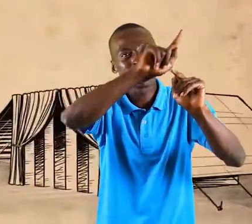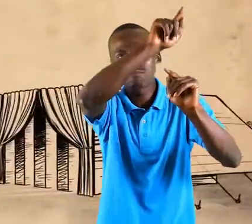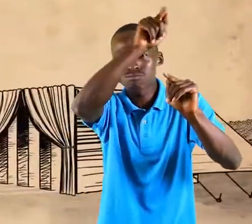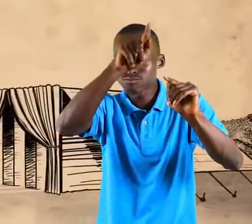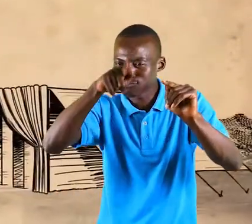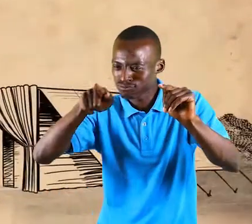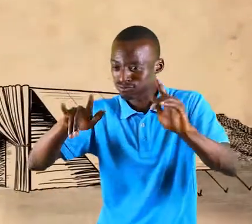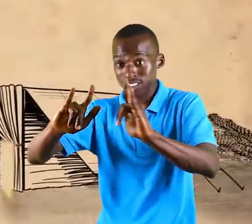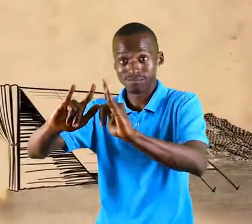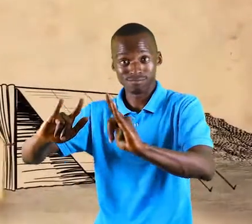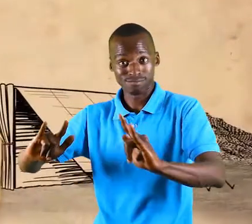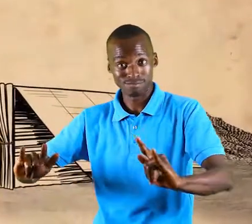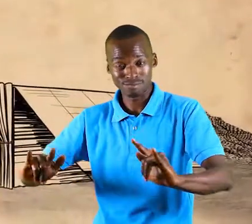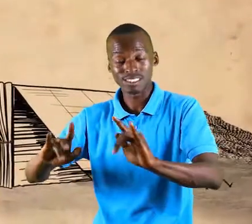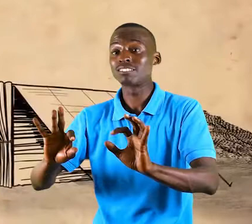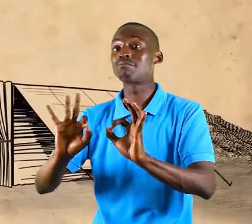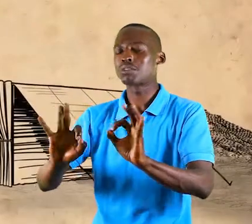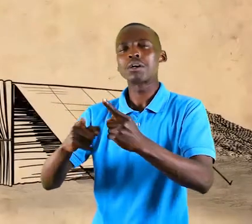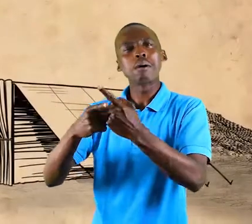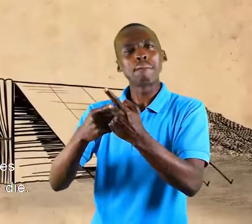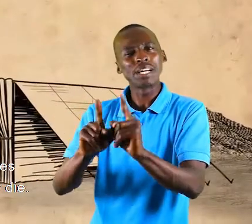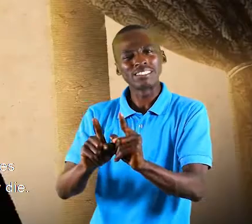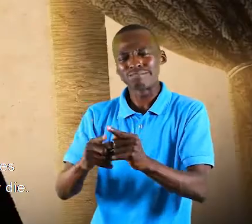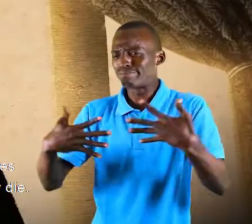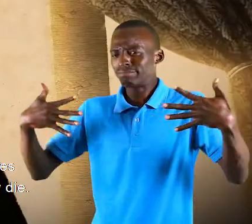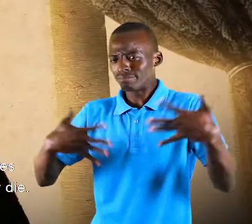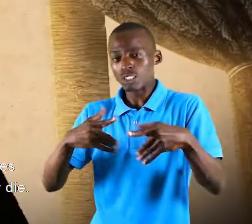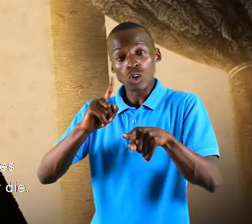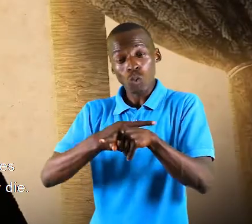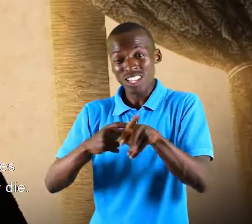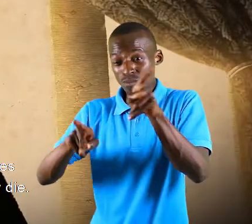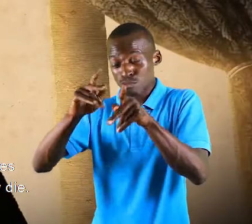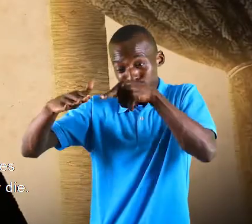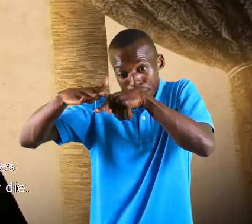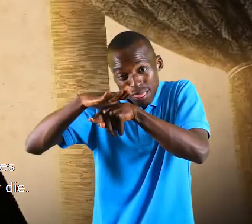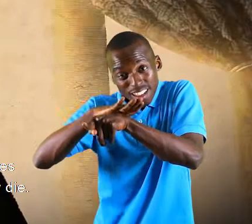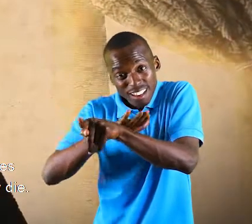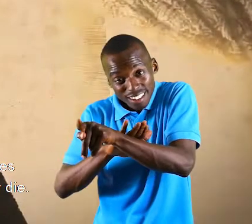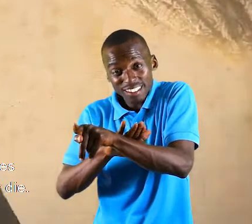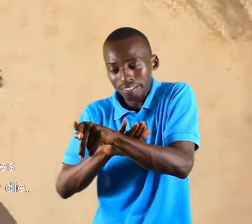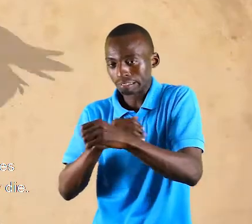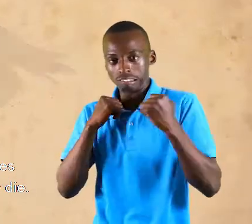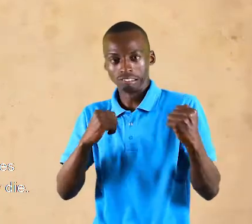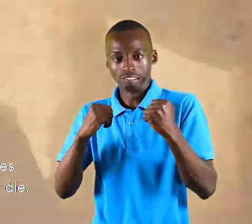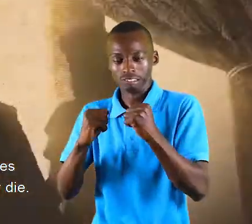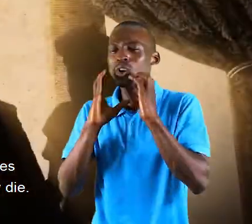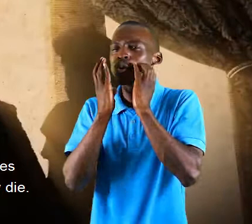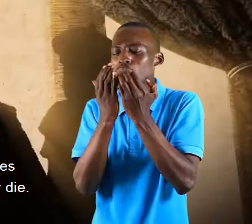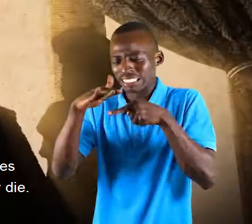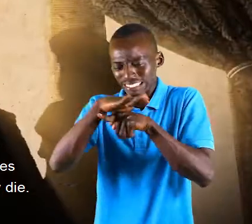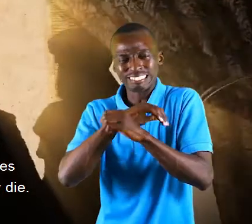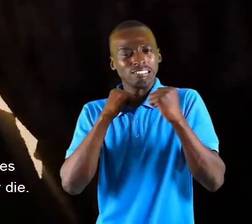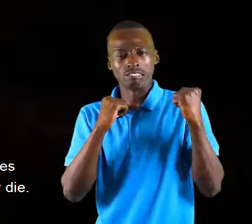to dwell in a tent right in the middle of Israel. And that's great. But it creates a problem because it's so intense that Moses can't go in,